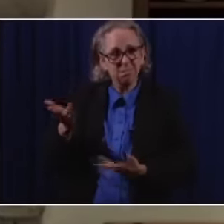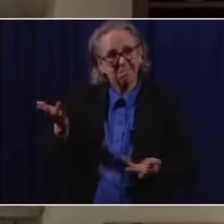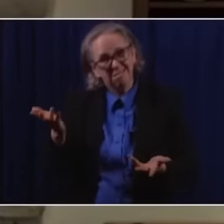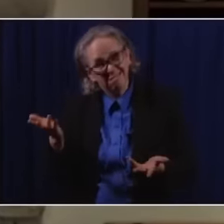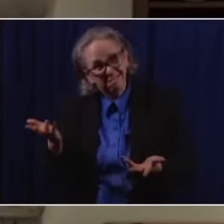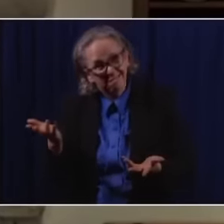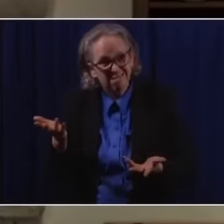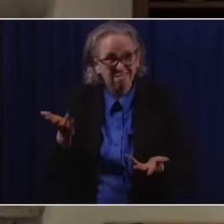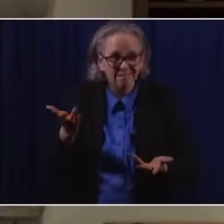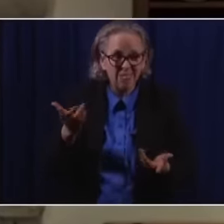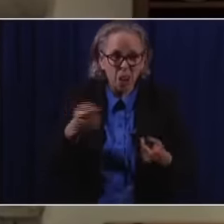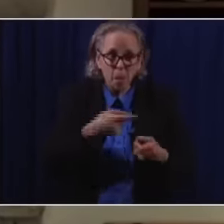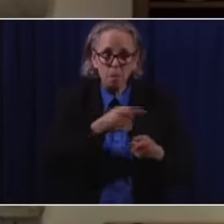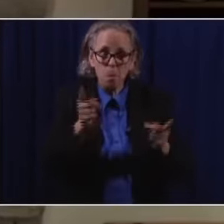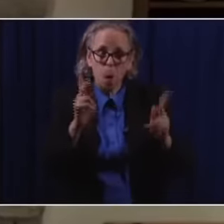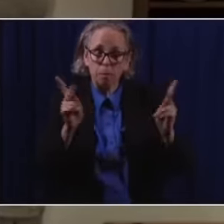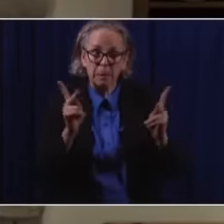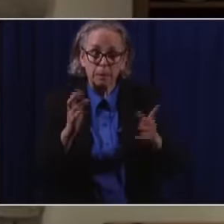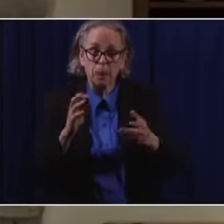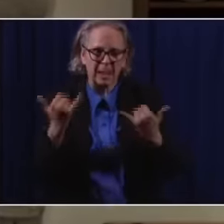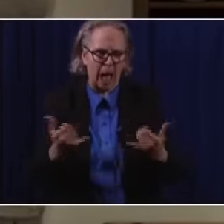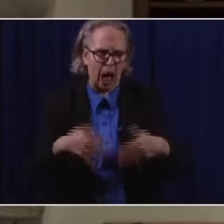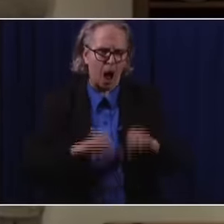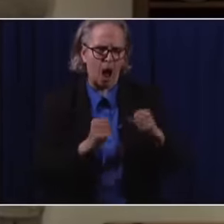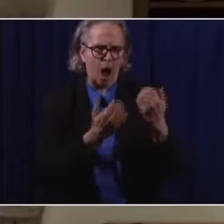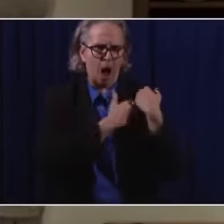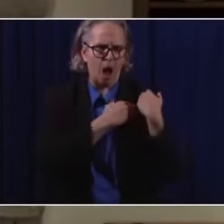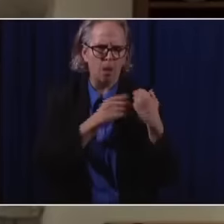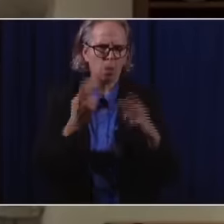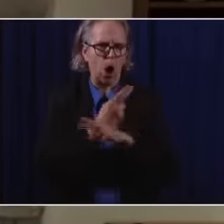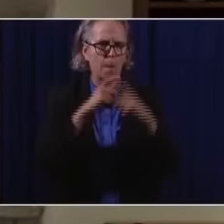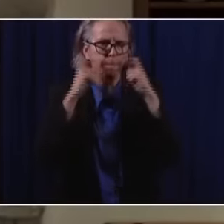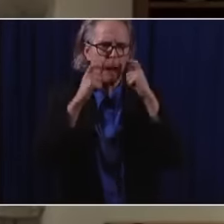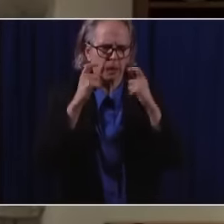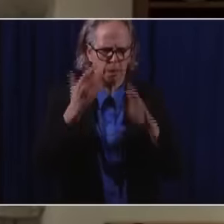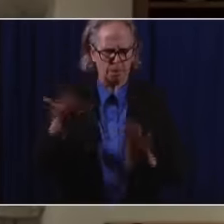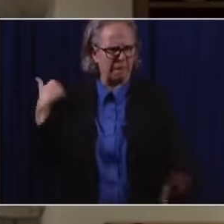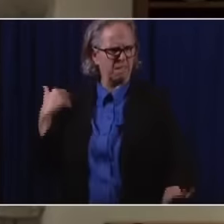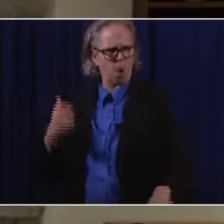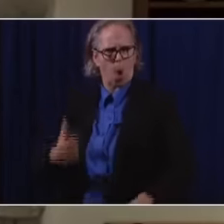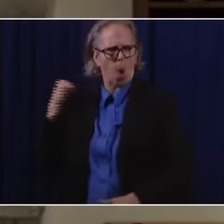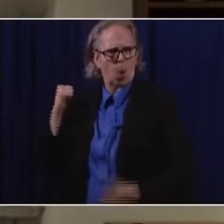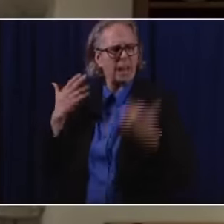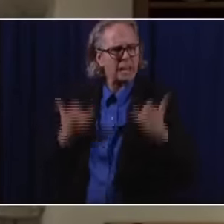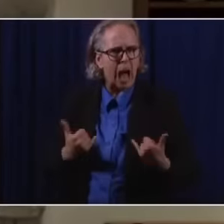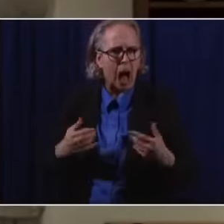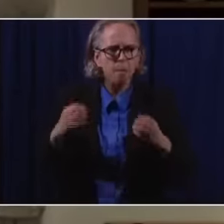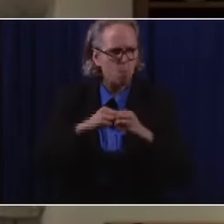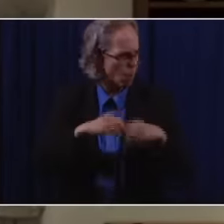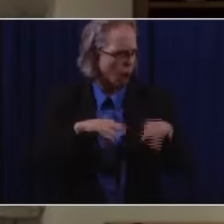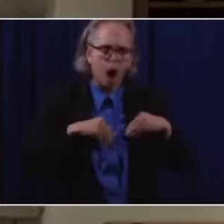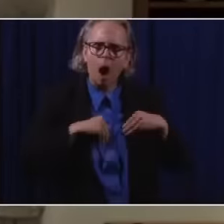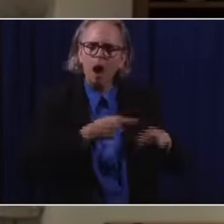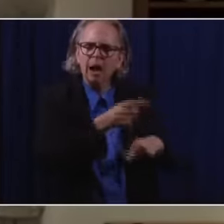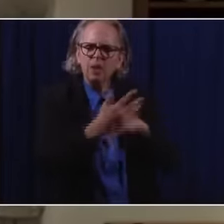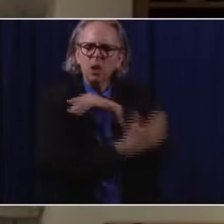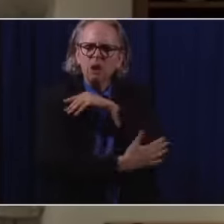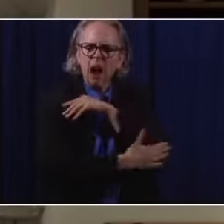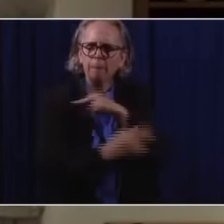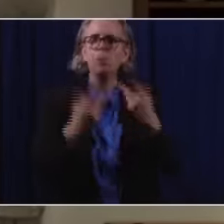lot more compliance in these two counties. As I was at events within the last, I think, week, and he said people are scared, they're